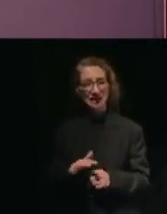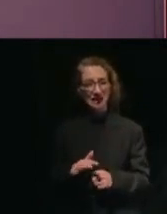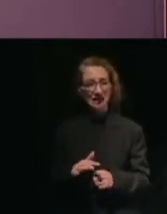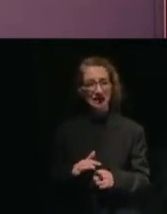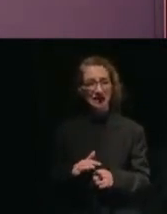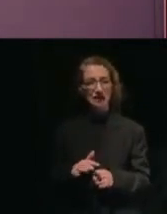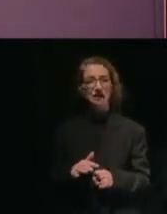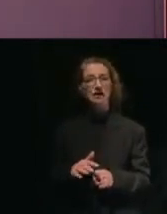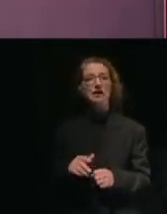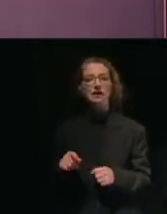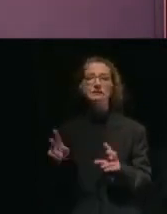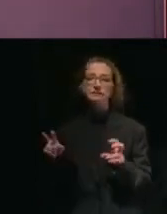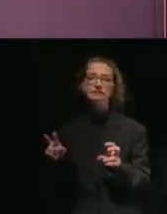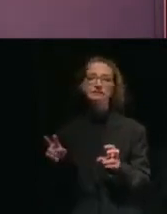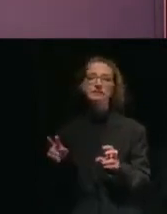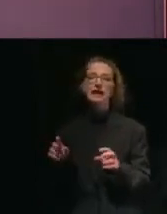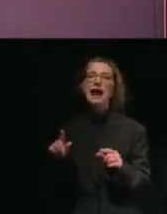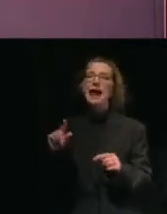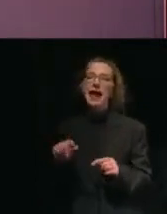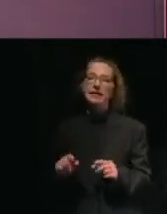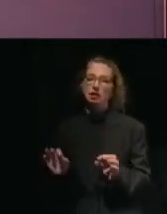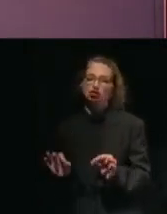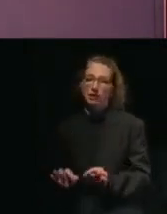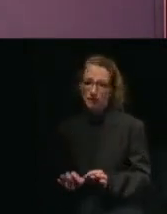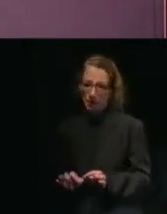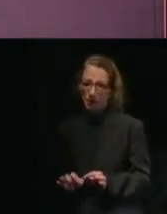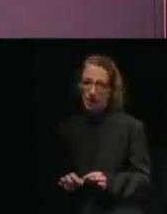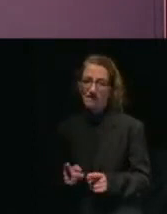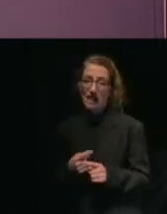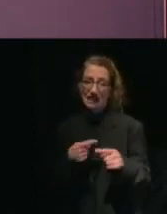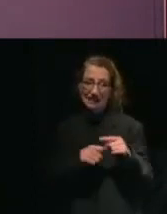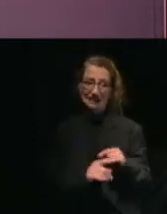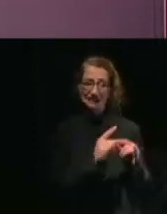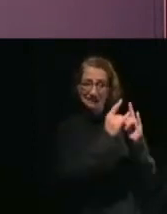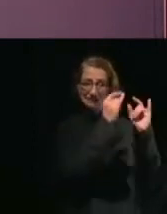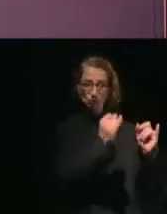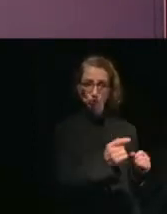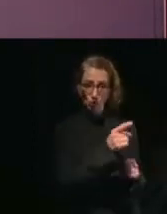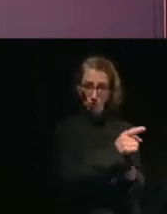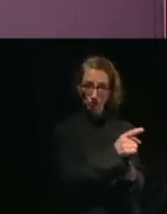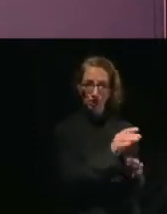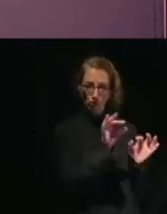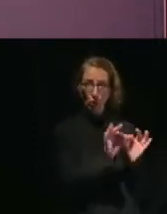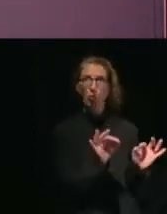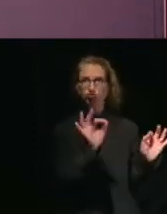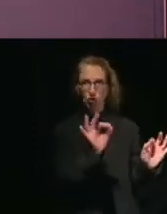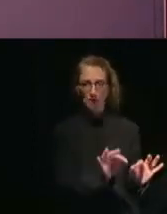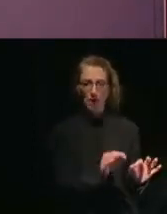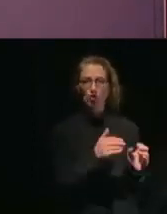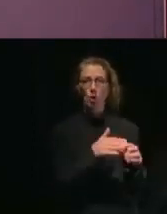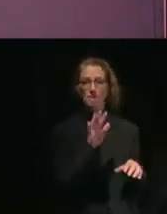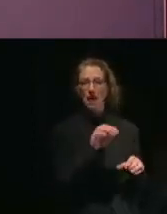And also for people with different abilities, the working conditions in the independent performing arts community